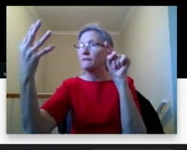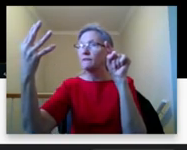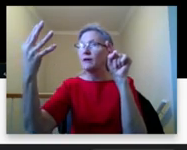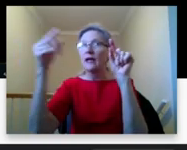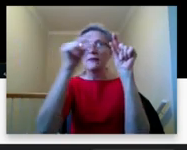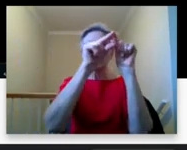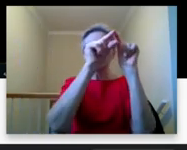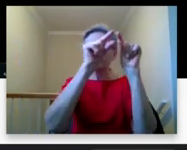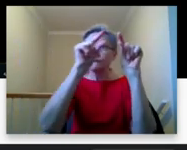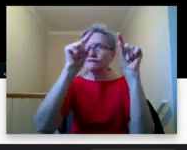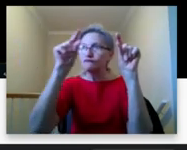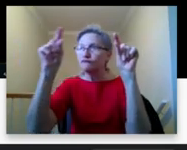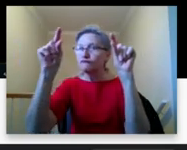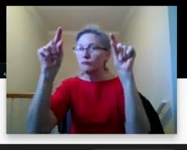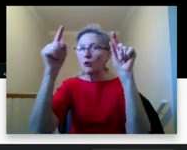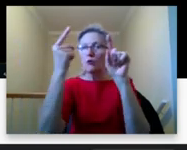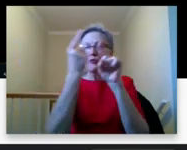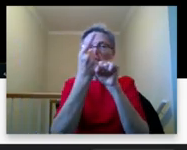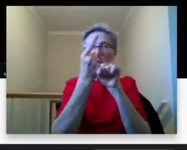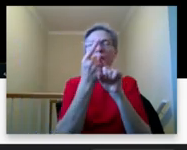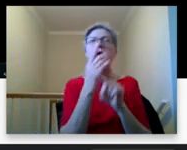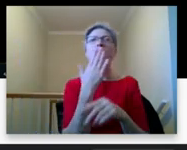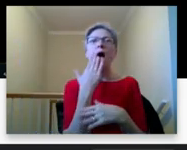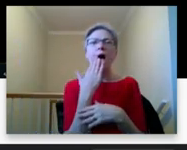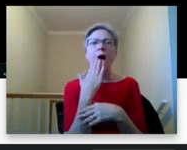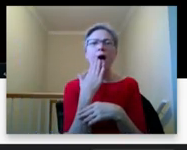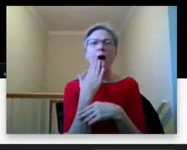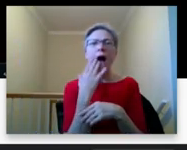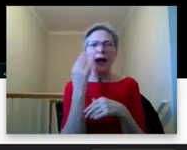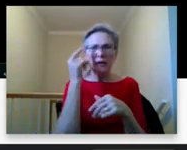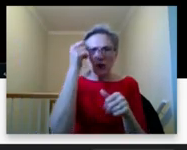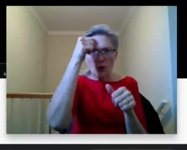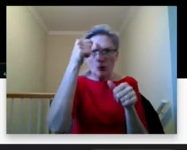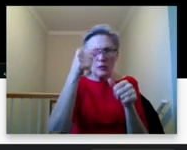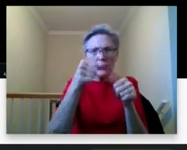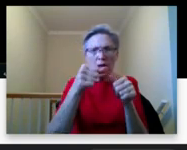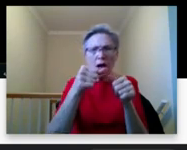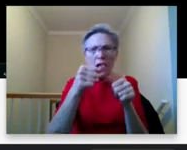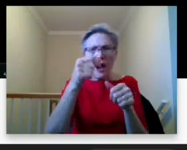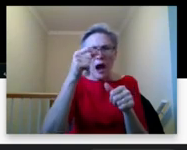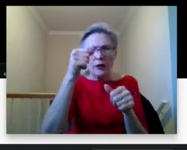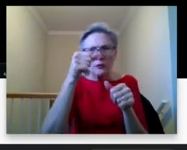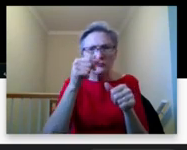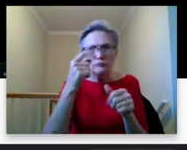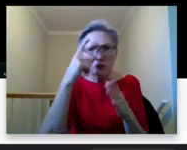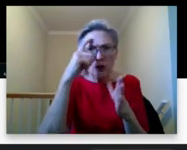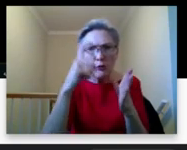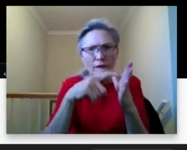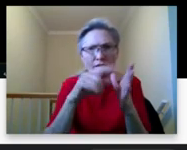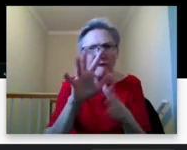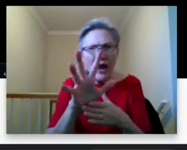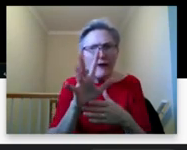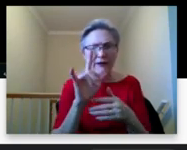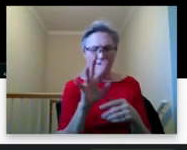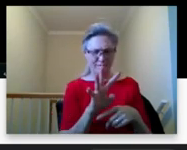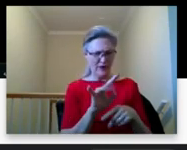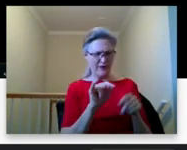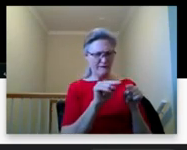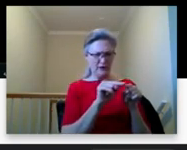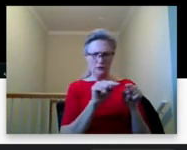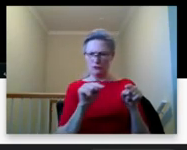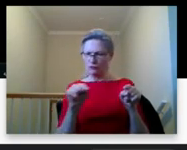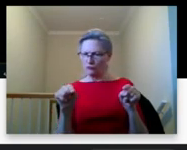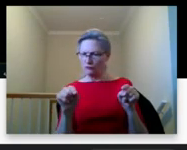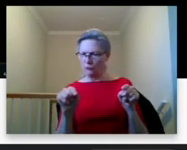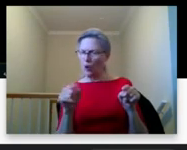top row, right? And oh, wait a minute, I'm noticing 5 and I have 5 feet here, right? Oh, interesting. Okay, well, I